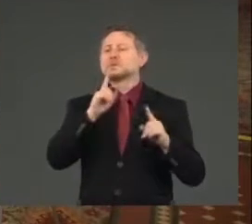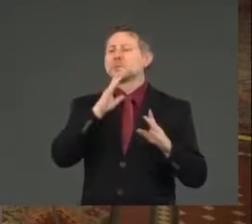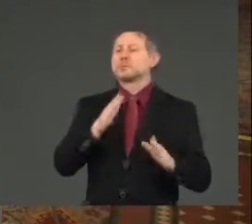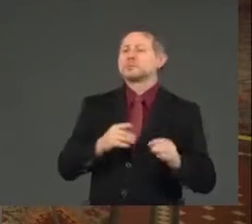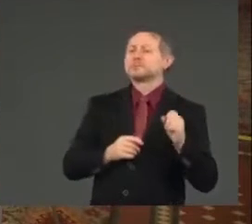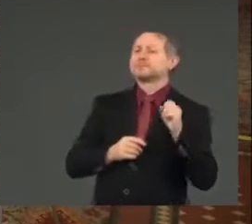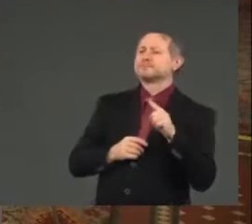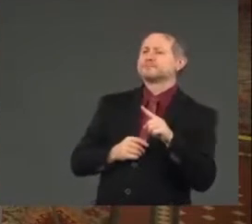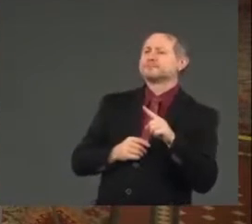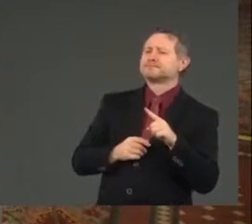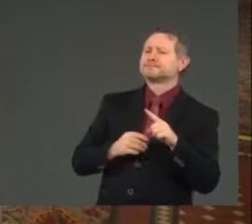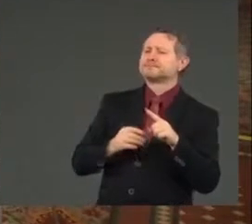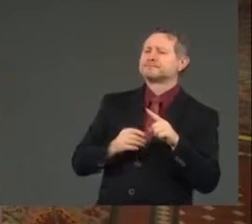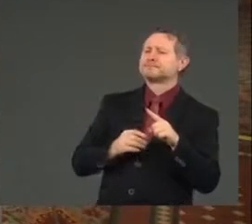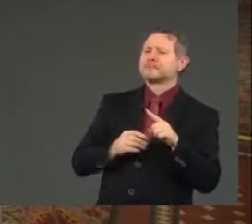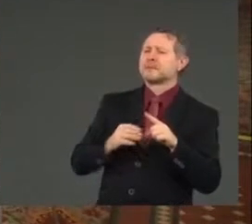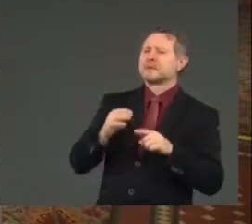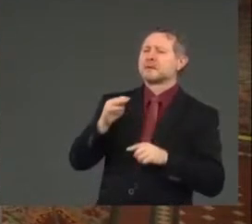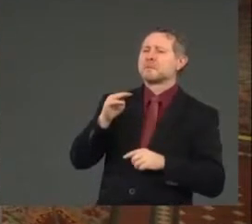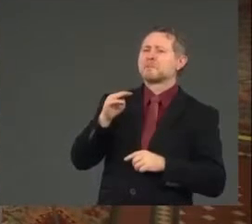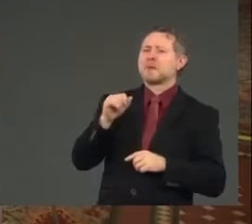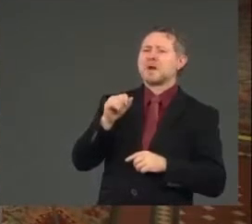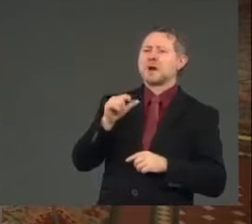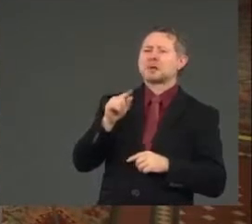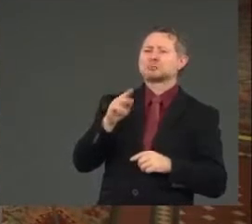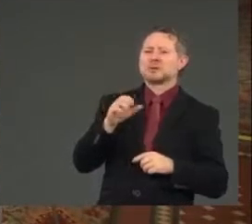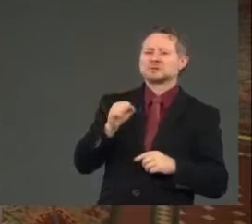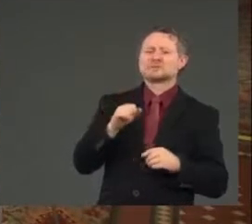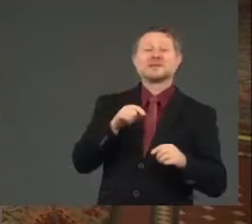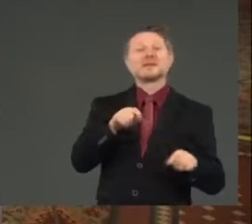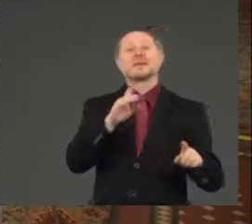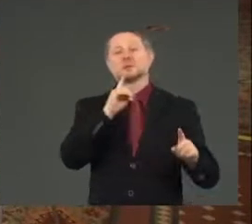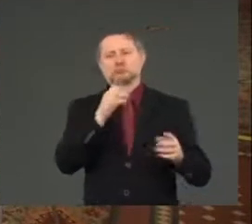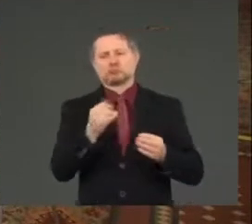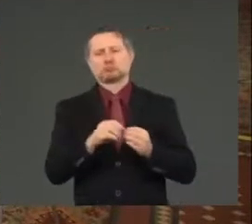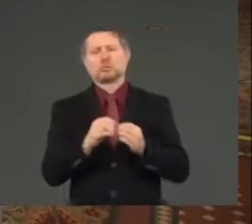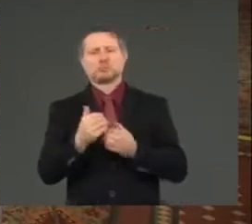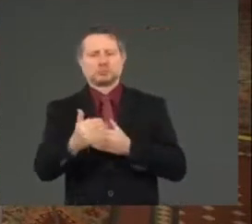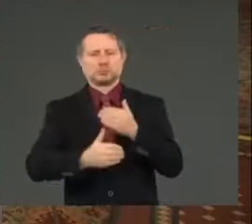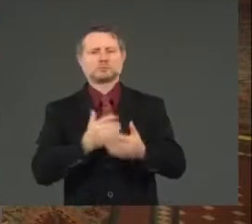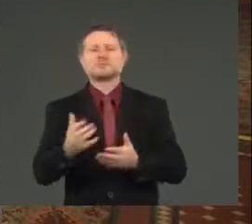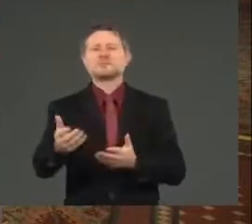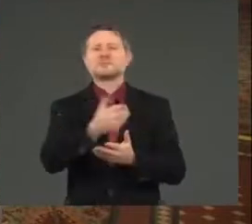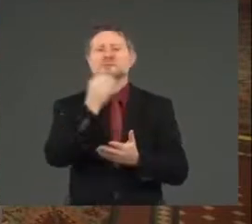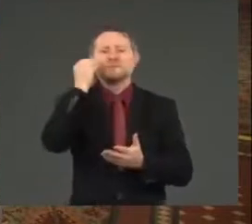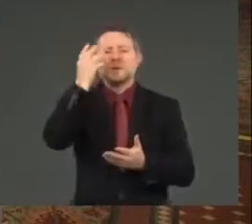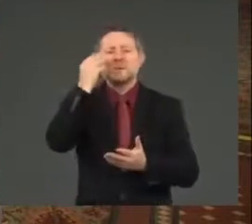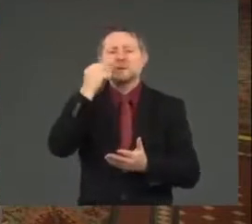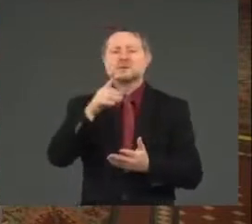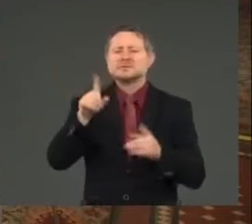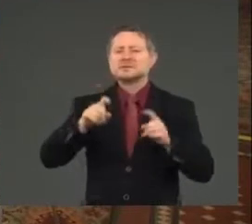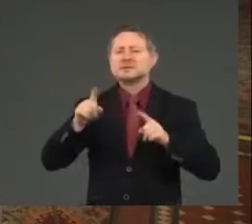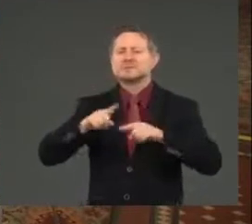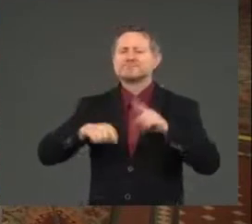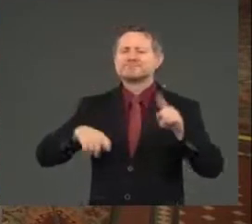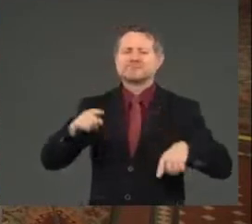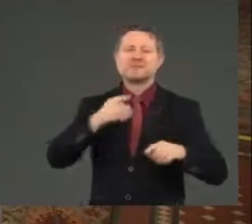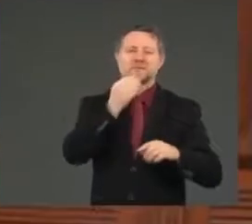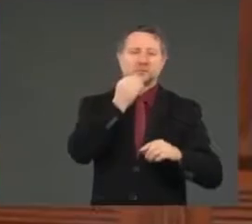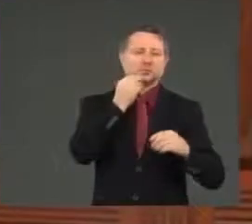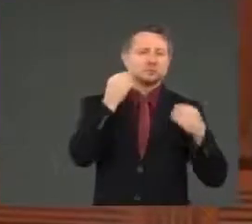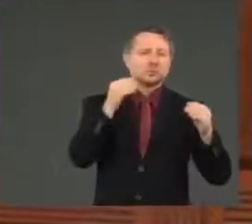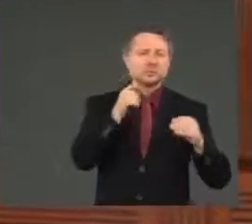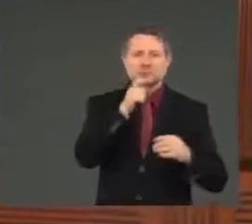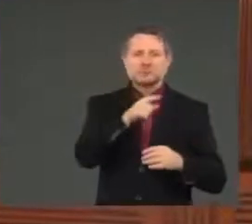that, so once we have that data back, we'll report it, but we wanted to get a random sample of grocery stores all across the state, so that's been underway. Yes. Workers. Yes,